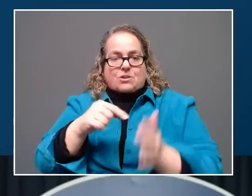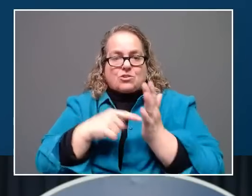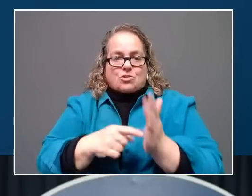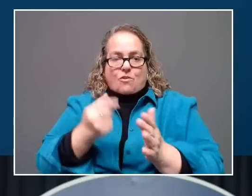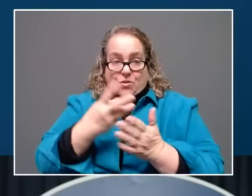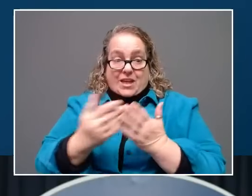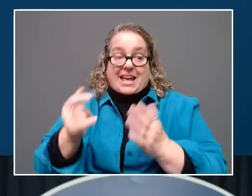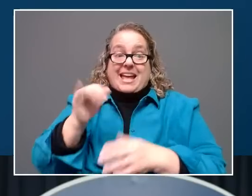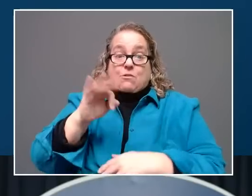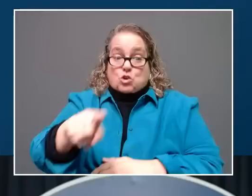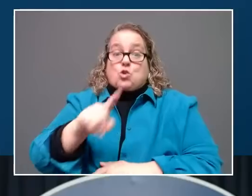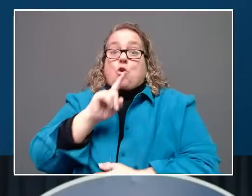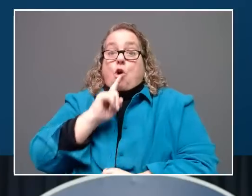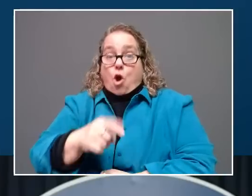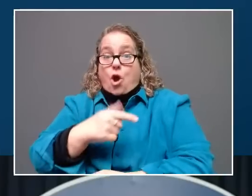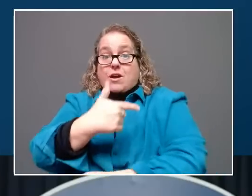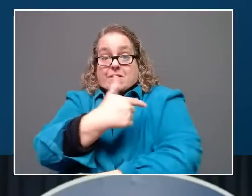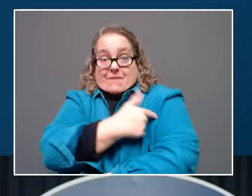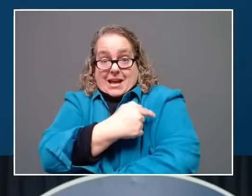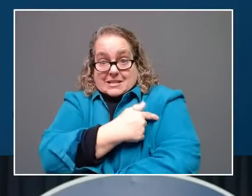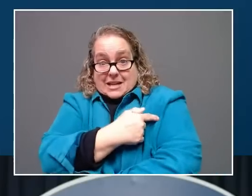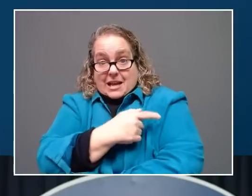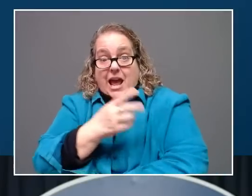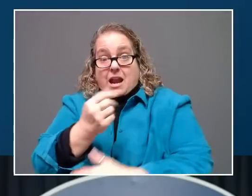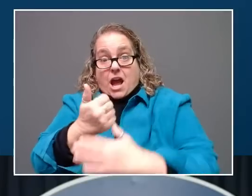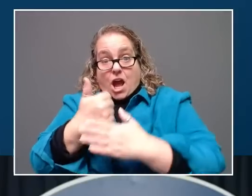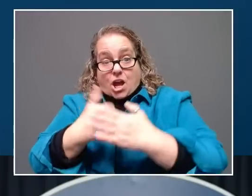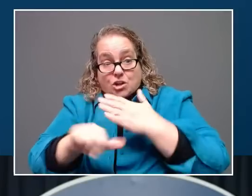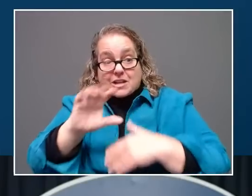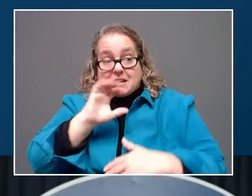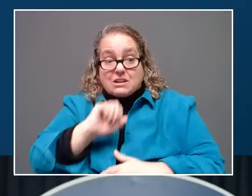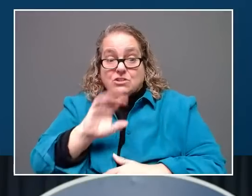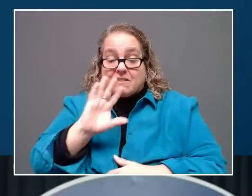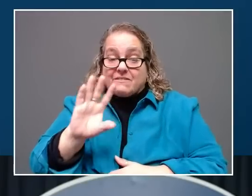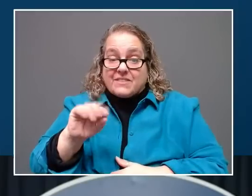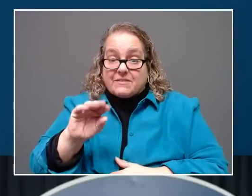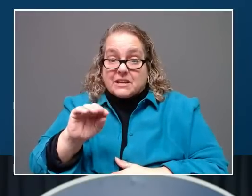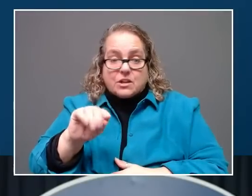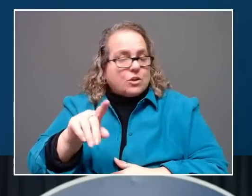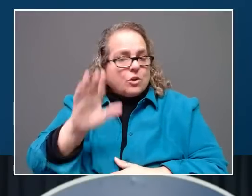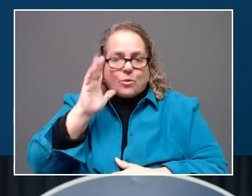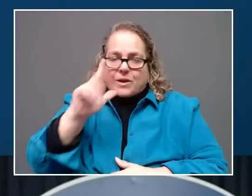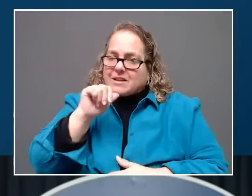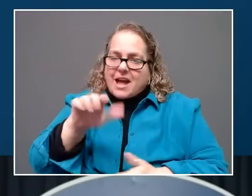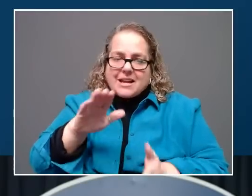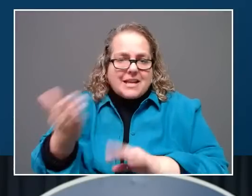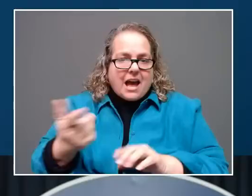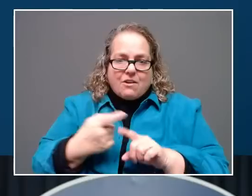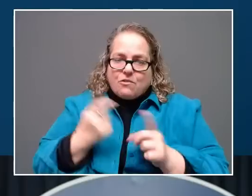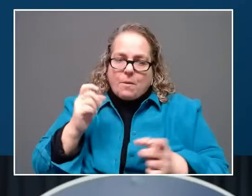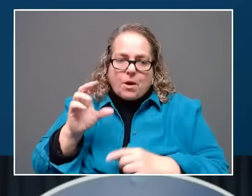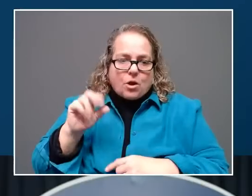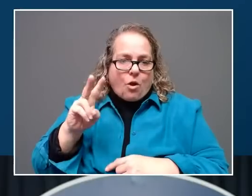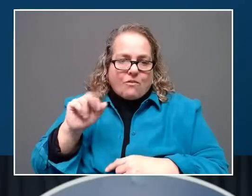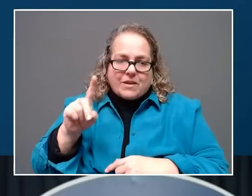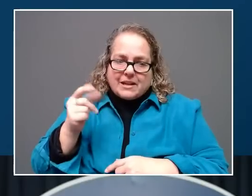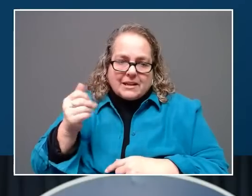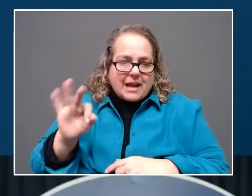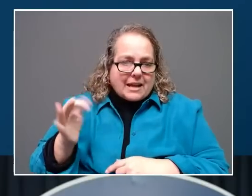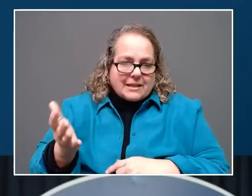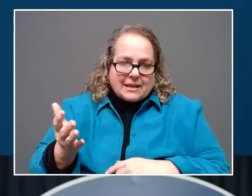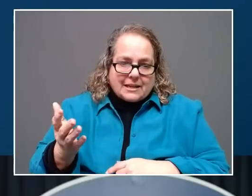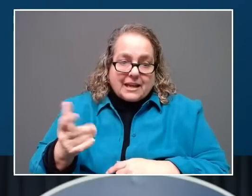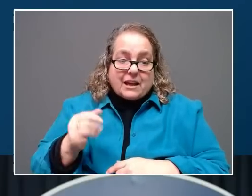vaccinated and under the age of 50, you do not die from COVID-19. And really, statistically, if you're under the age